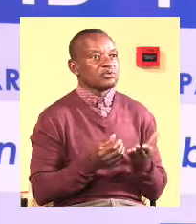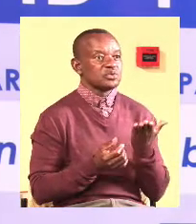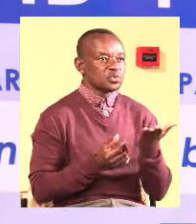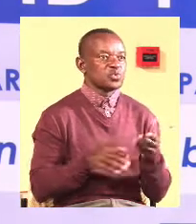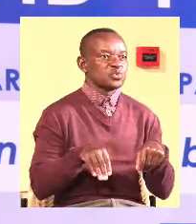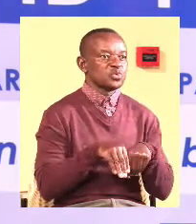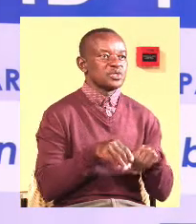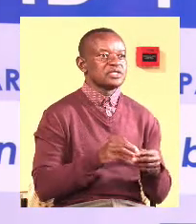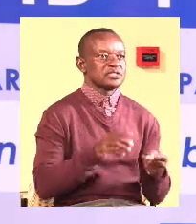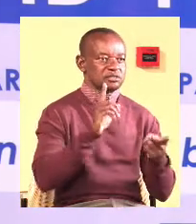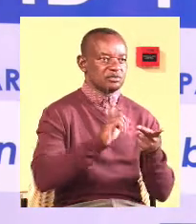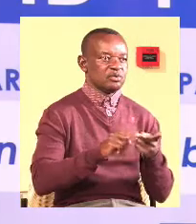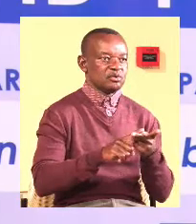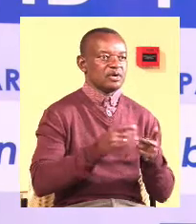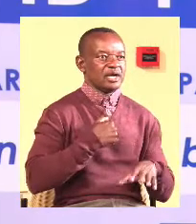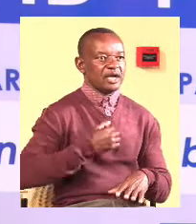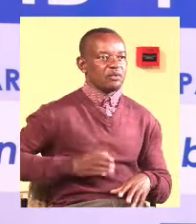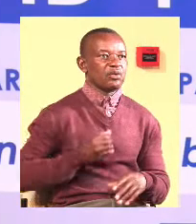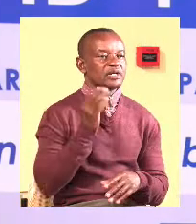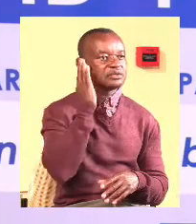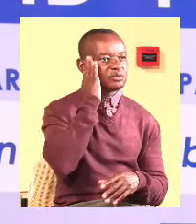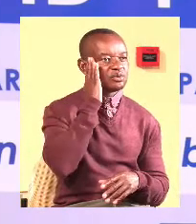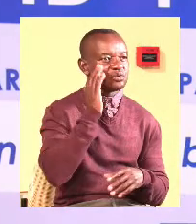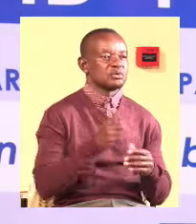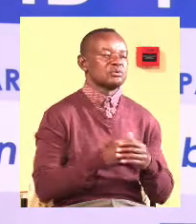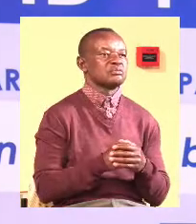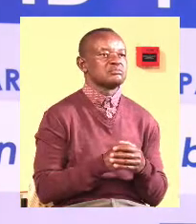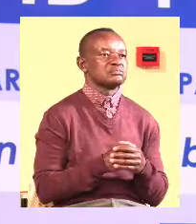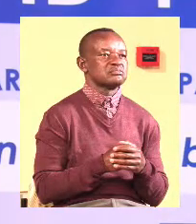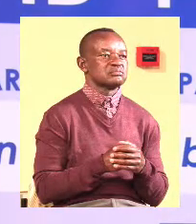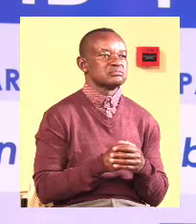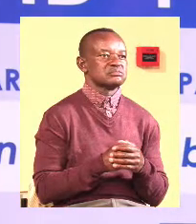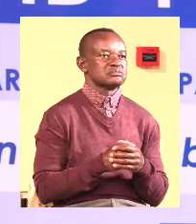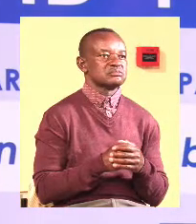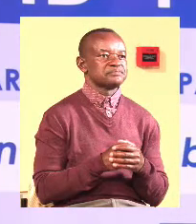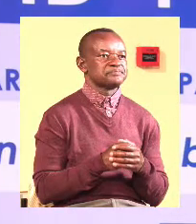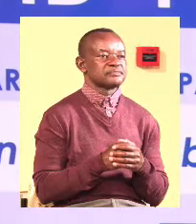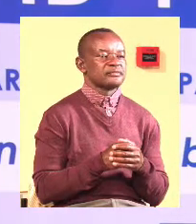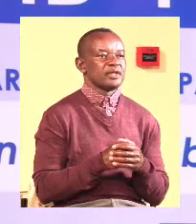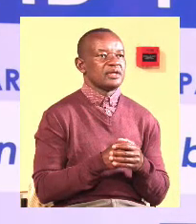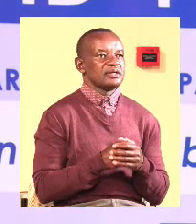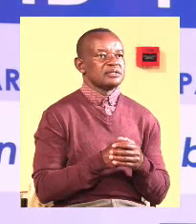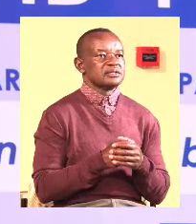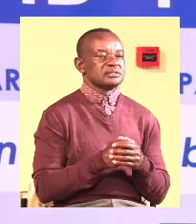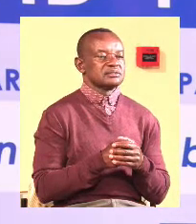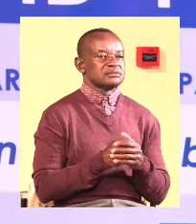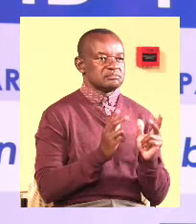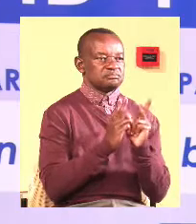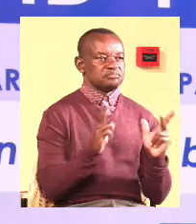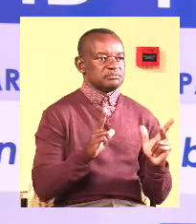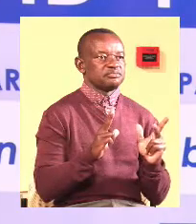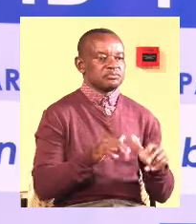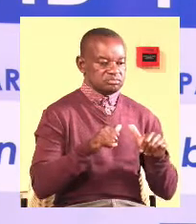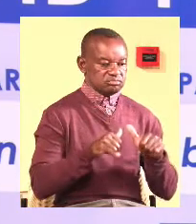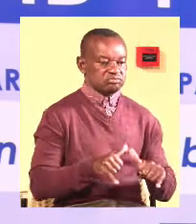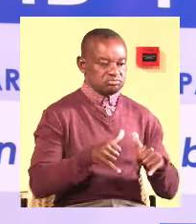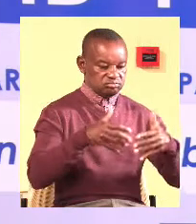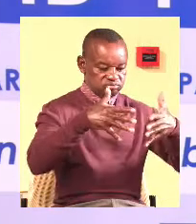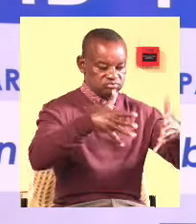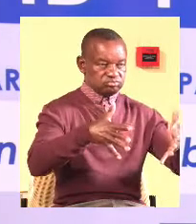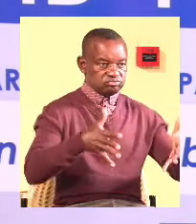of the issues that people in rural areas and also in informal settlement